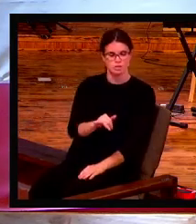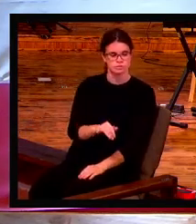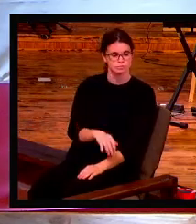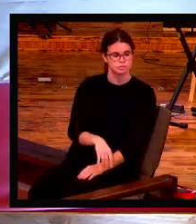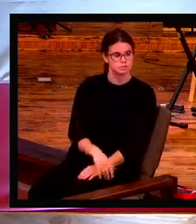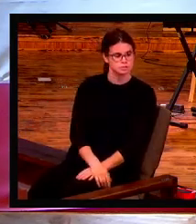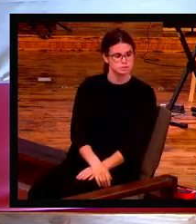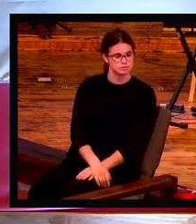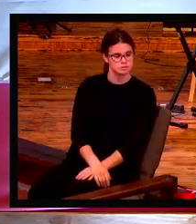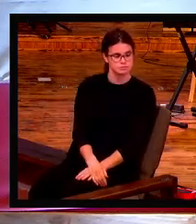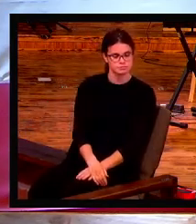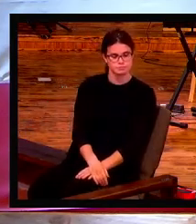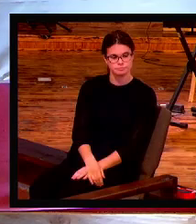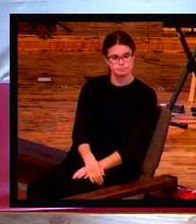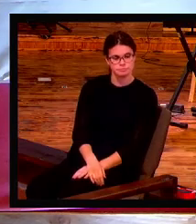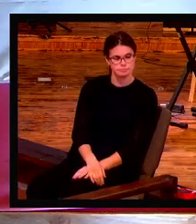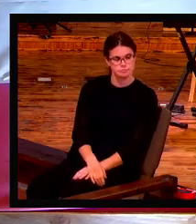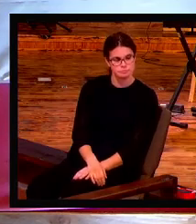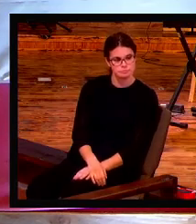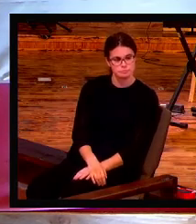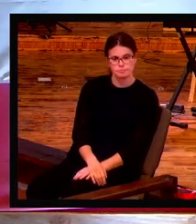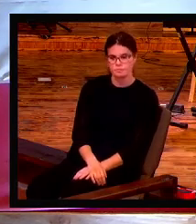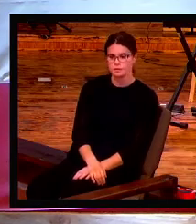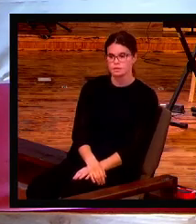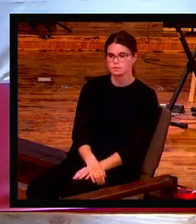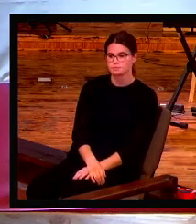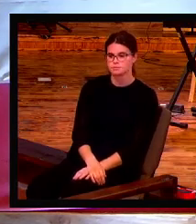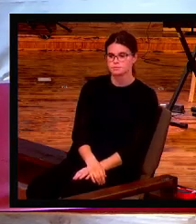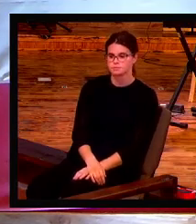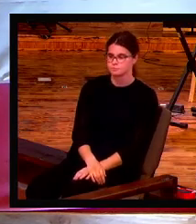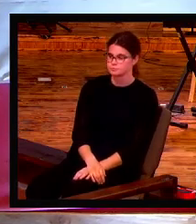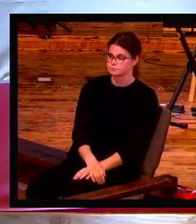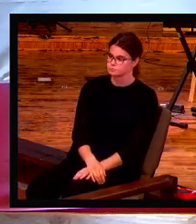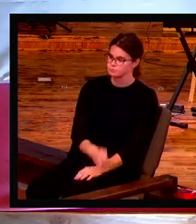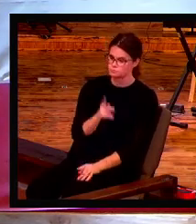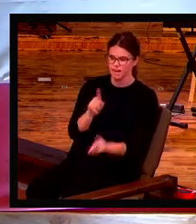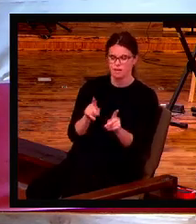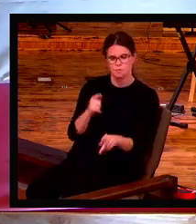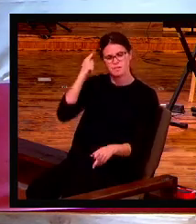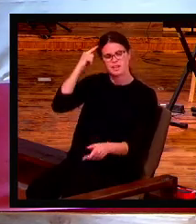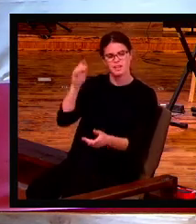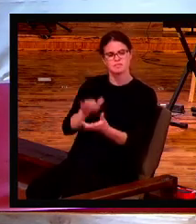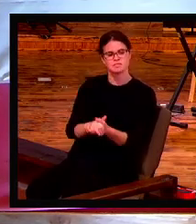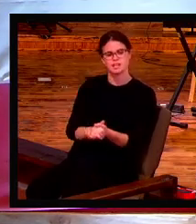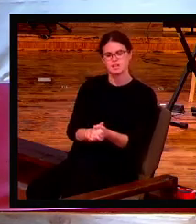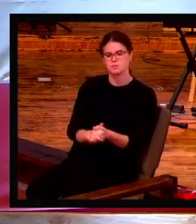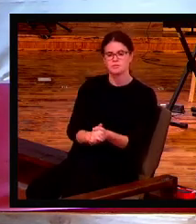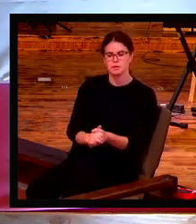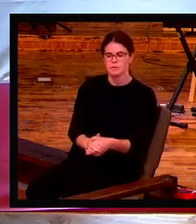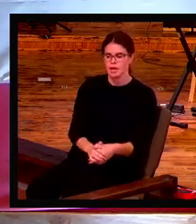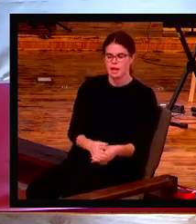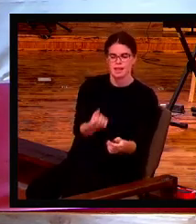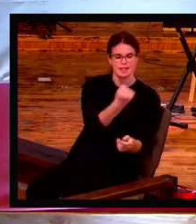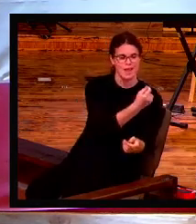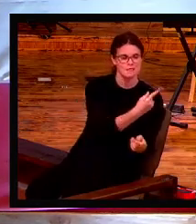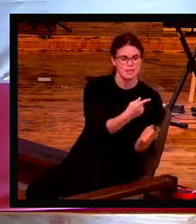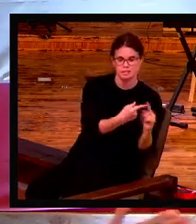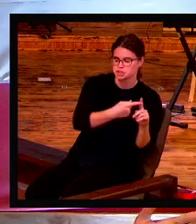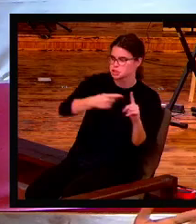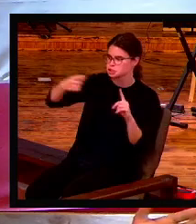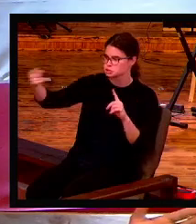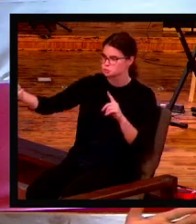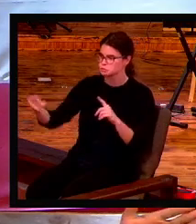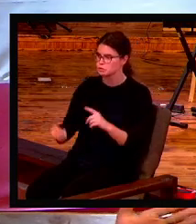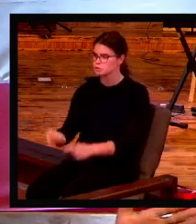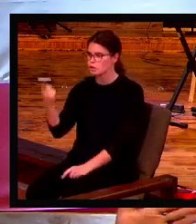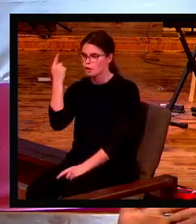Okay, I heard quite a few. Some theologians believe it was anywhere from like 11 to 13, 14 days. The